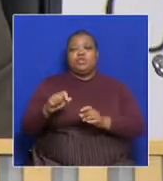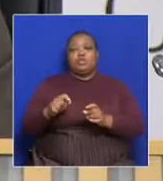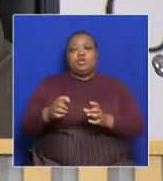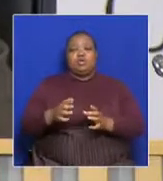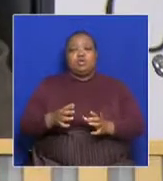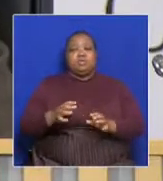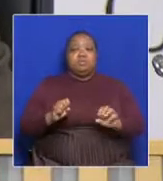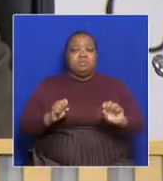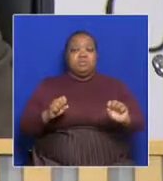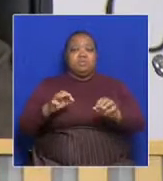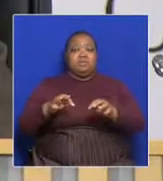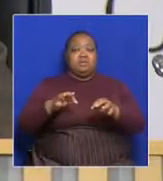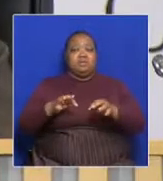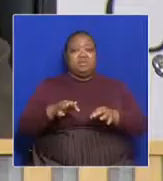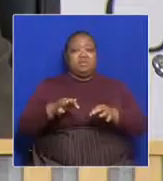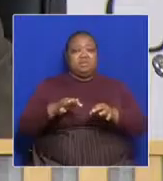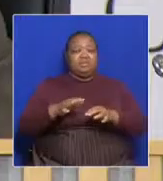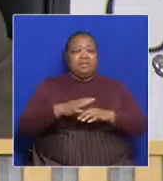my position.